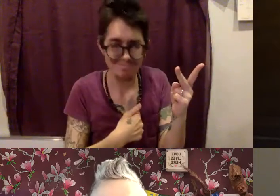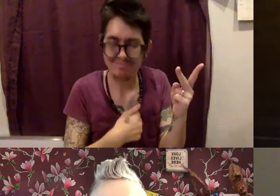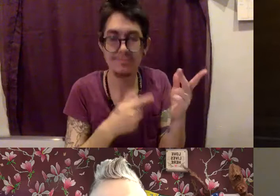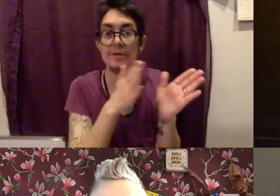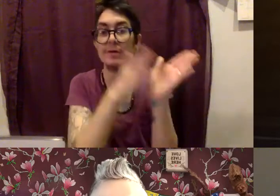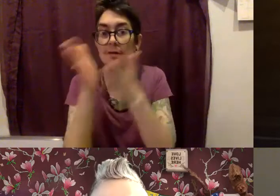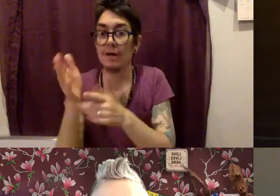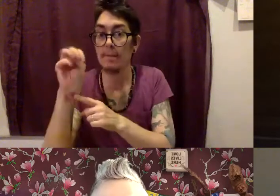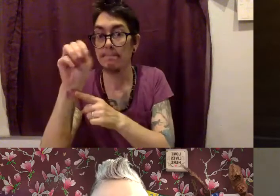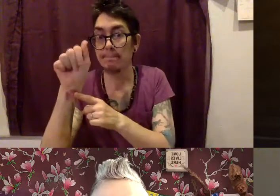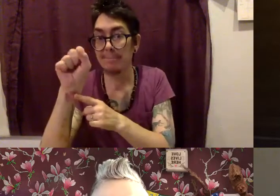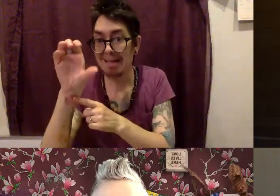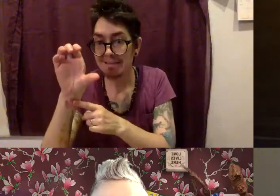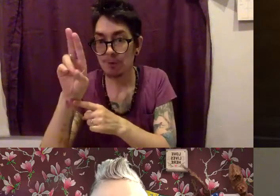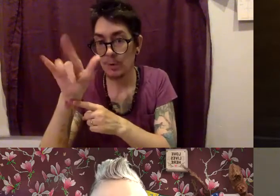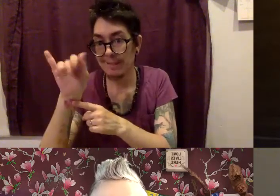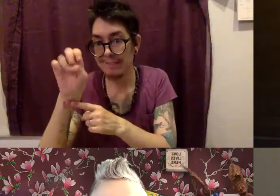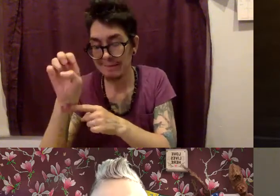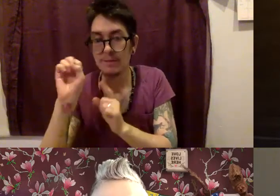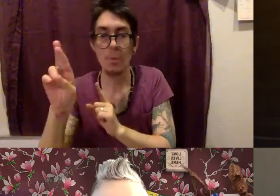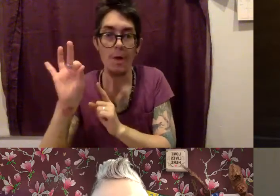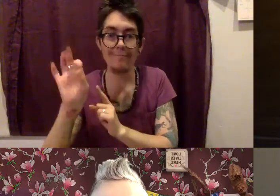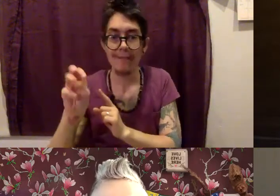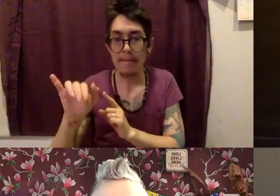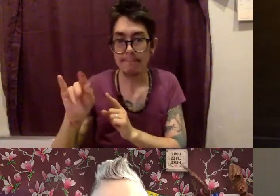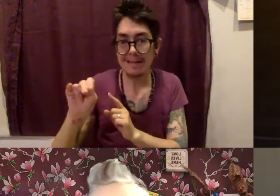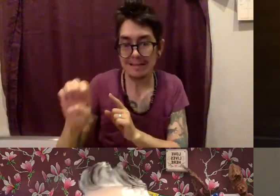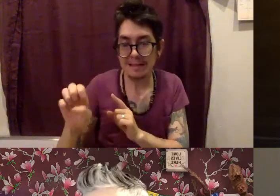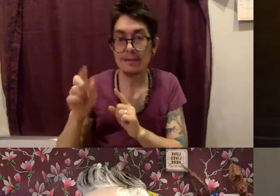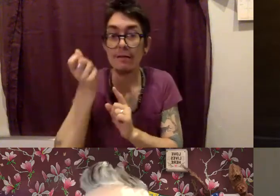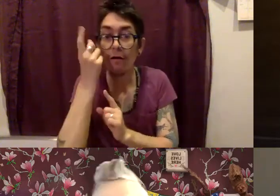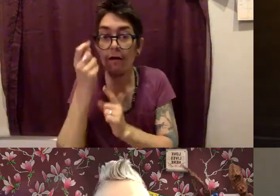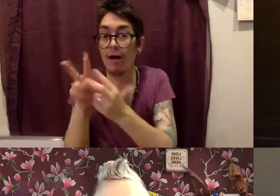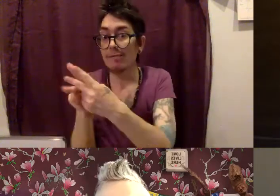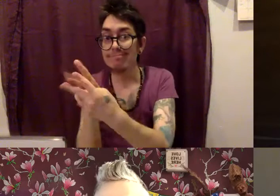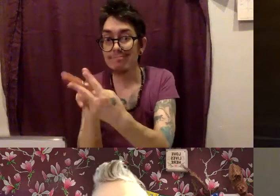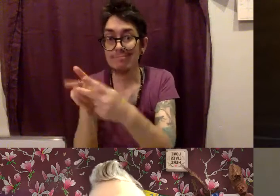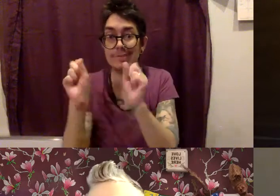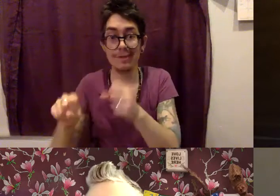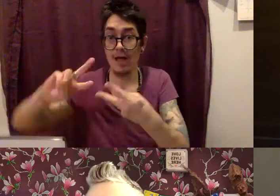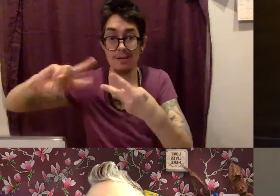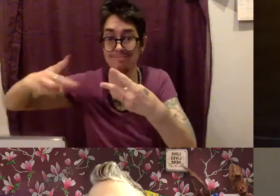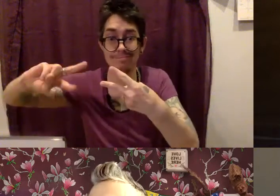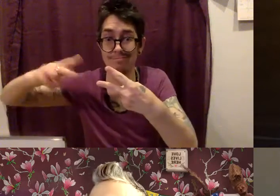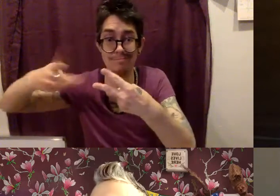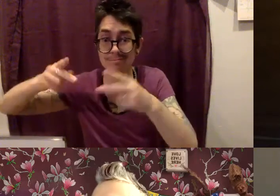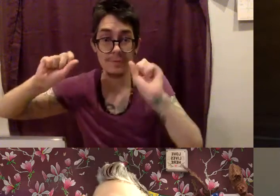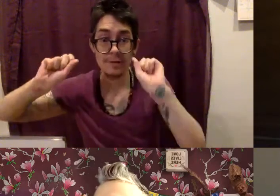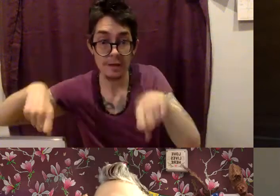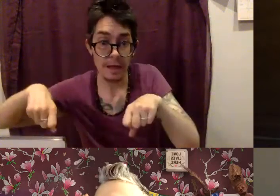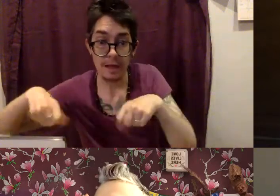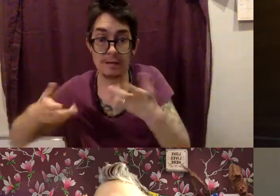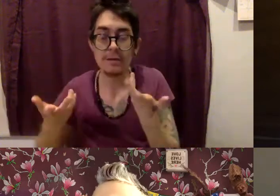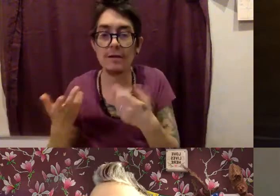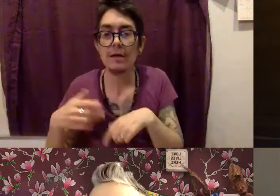male and female, it just does not work for me. There's masculine, I believe, and there's also feminine. And they